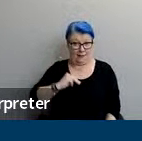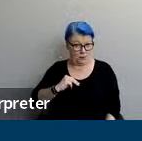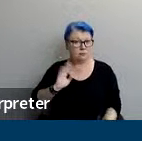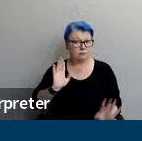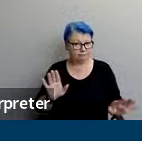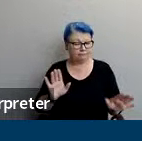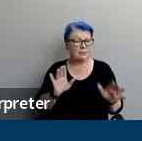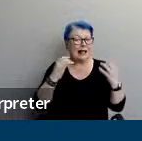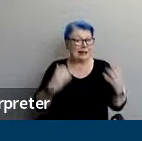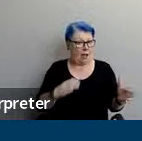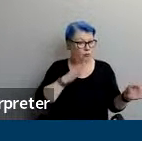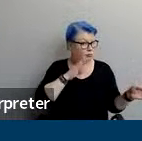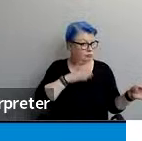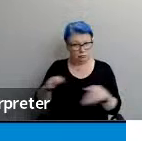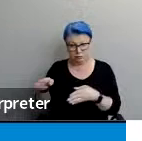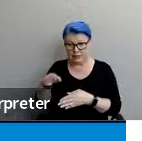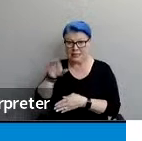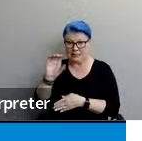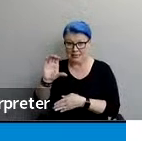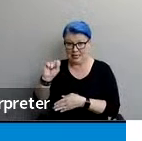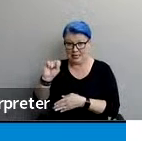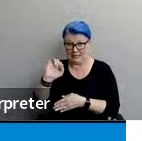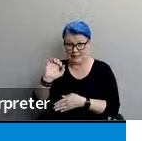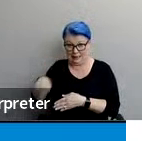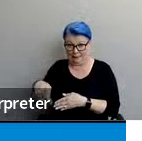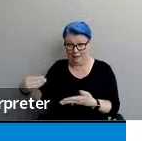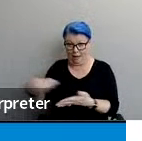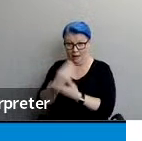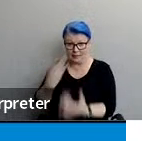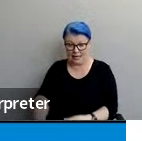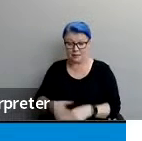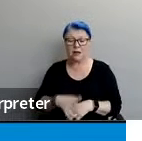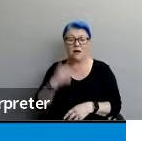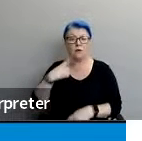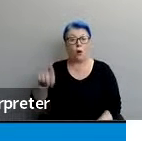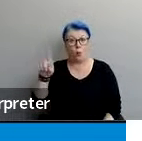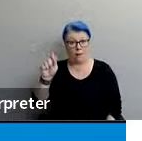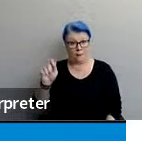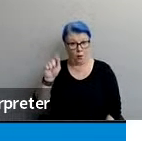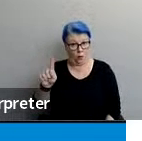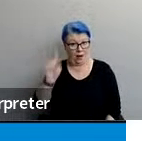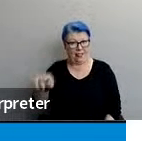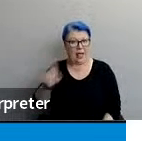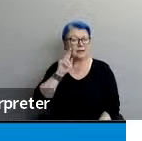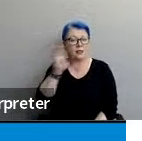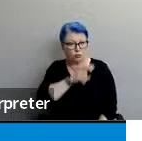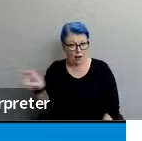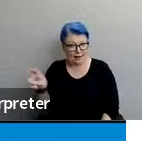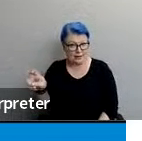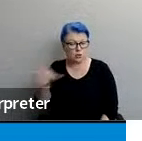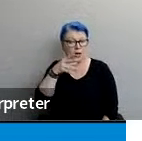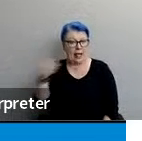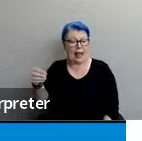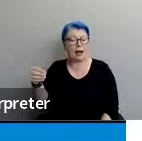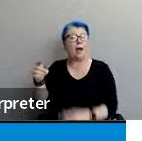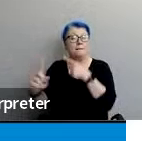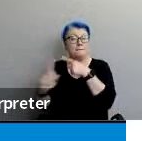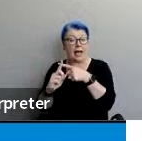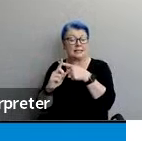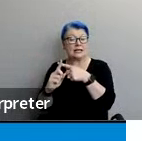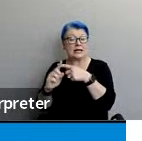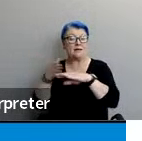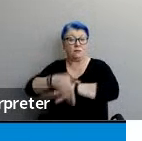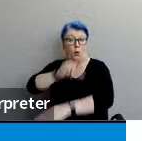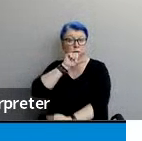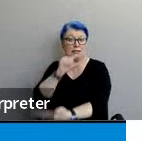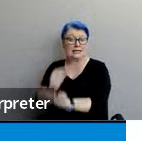Next, we'll move on to our CSIP plan update. For CSIP 1.1, that is our transition and positive post-secondary